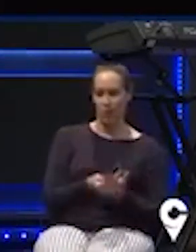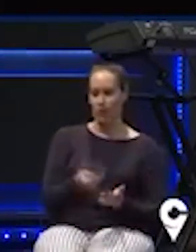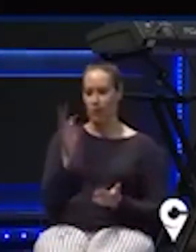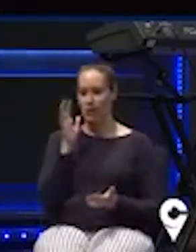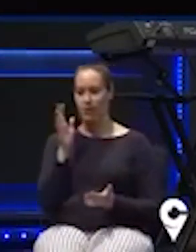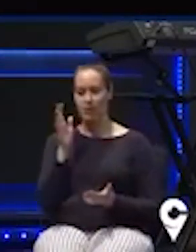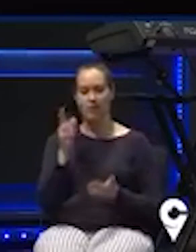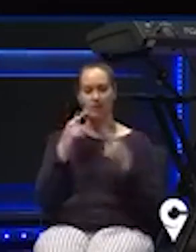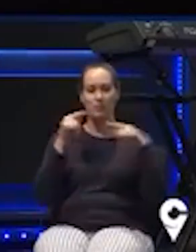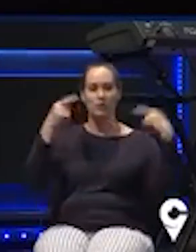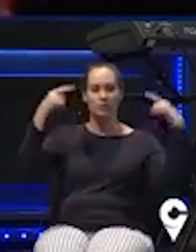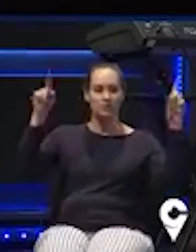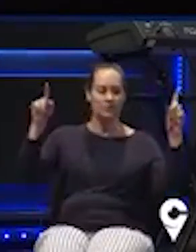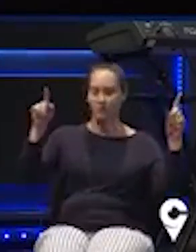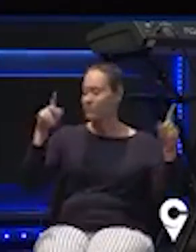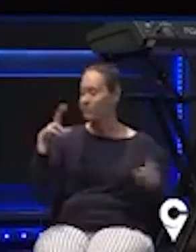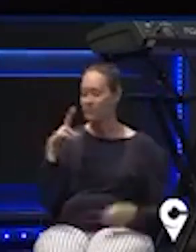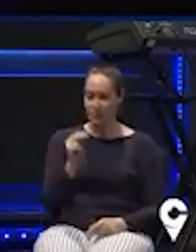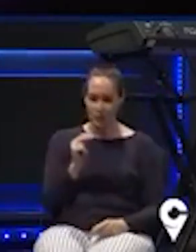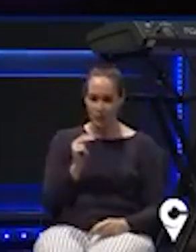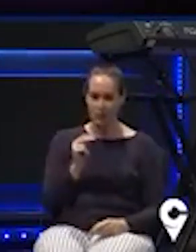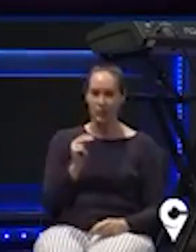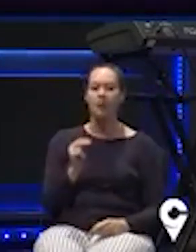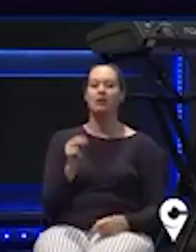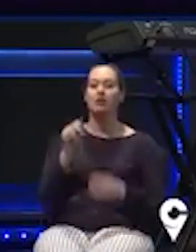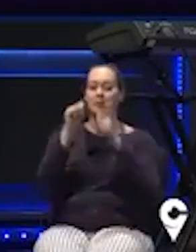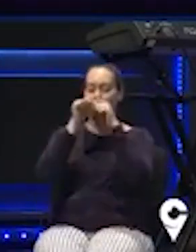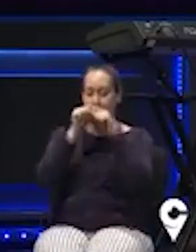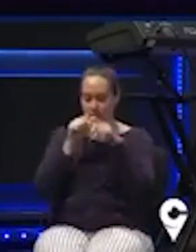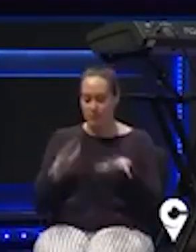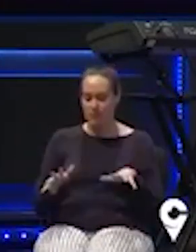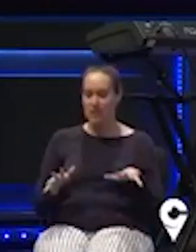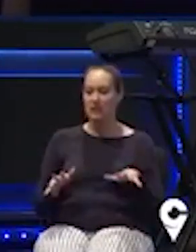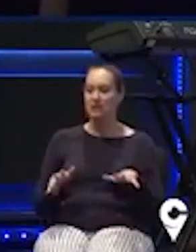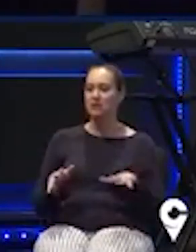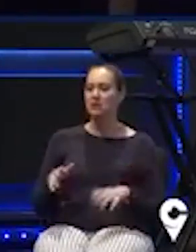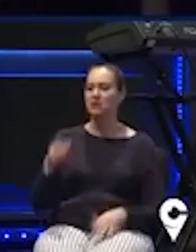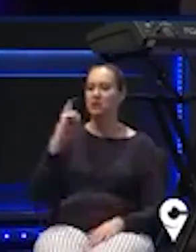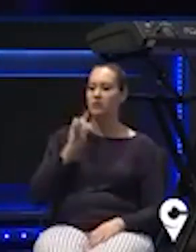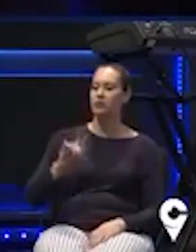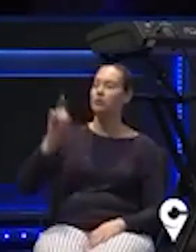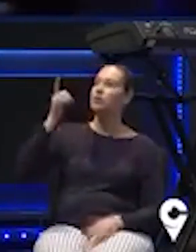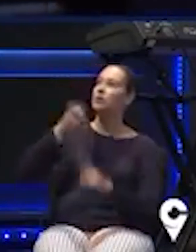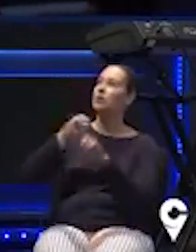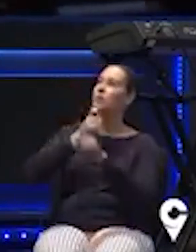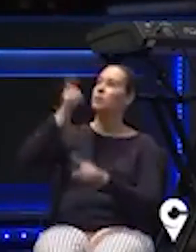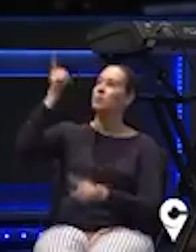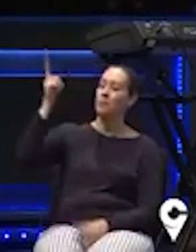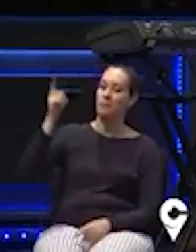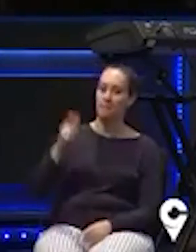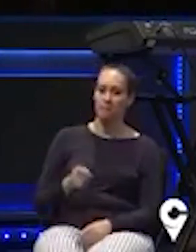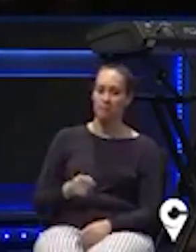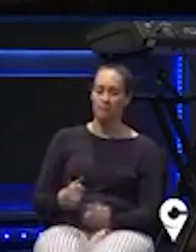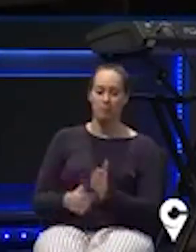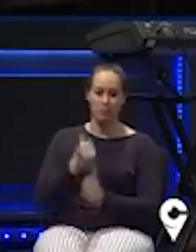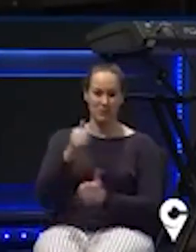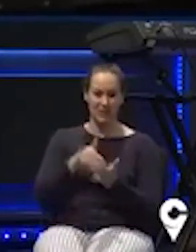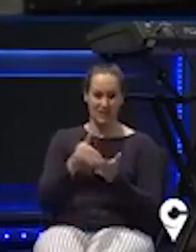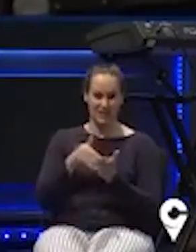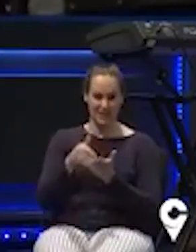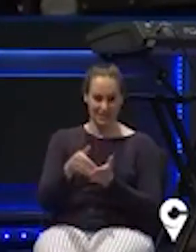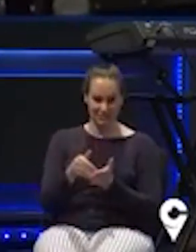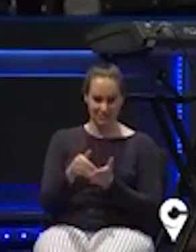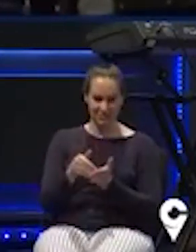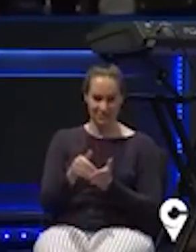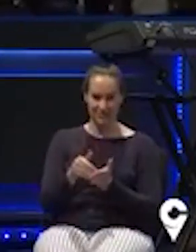greatest blessing is the thing that gets you on the path to becoming more Christ-like. And the vast majority of the time, the thing that puts us